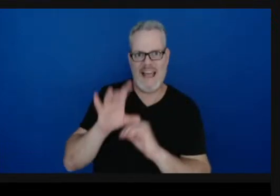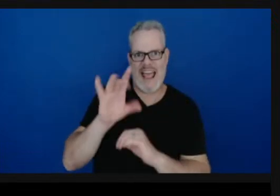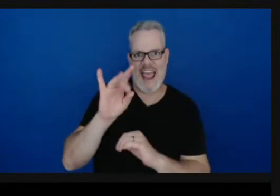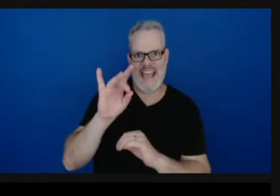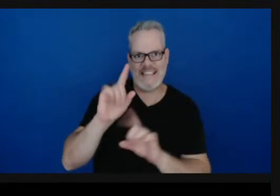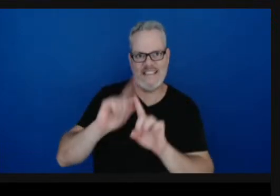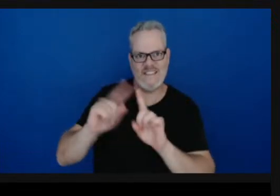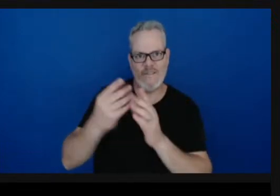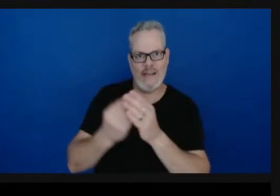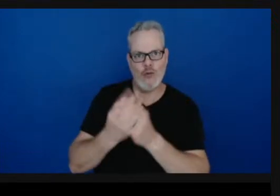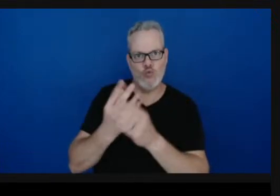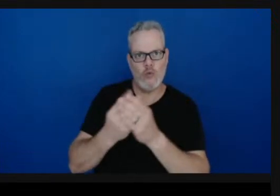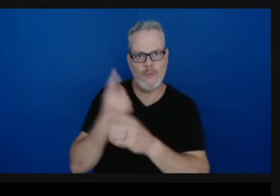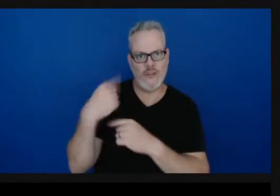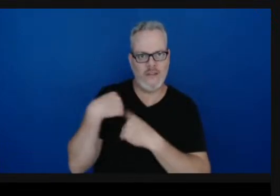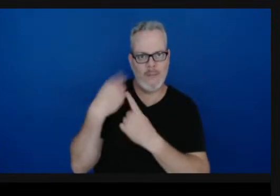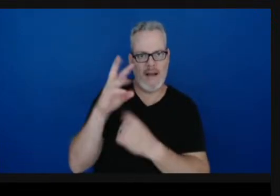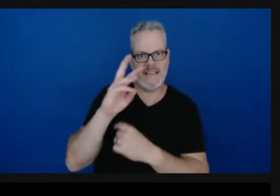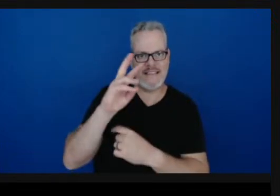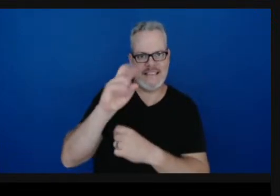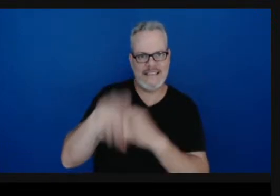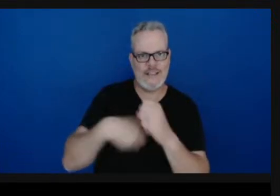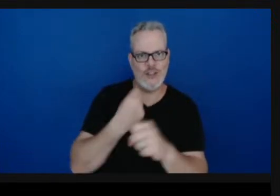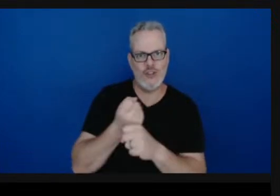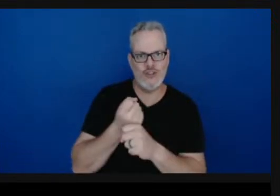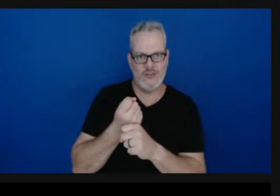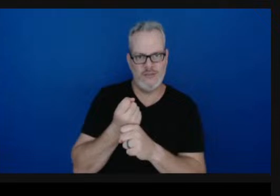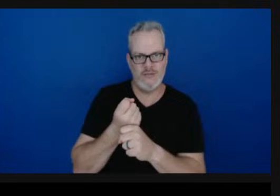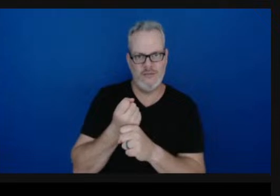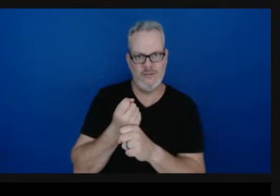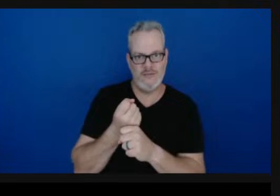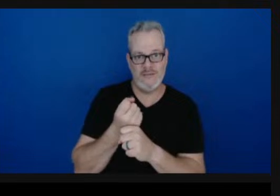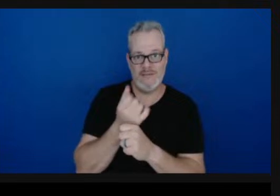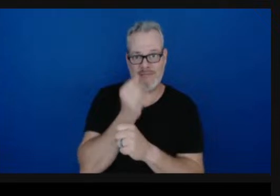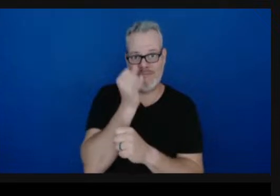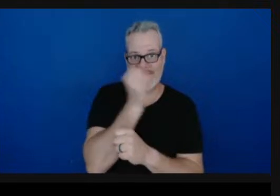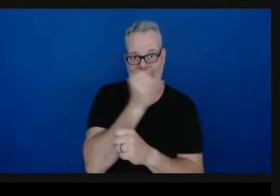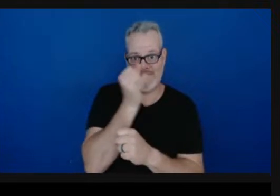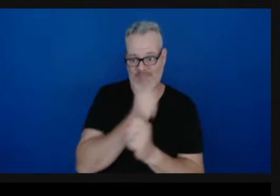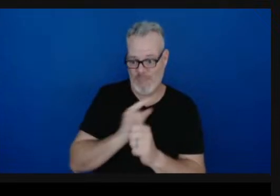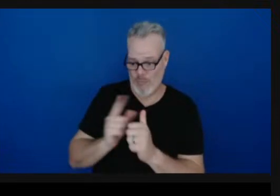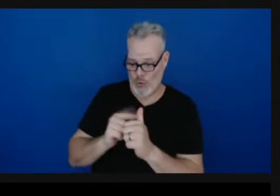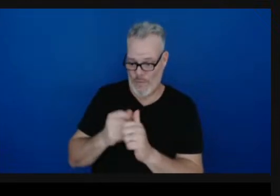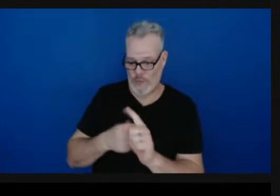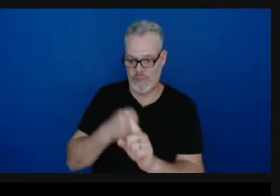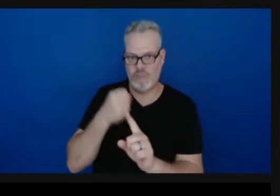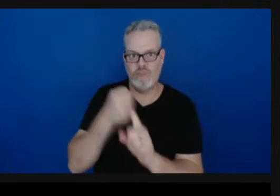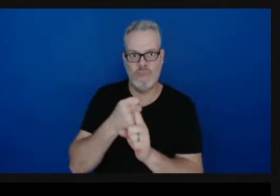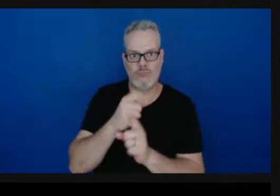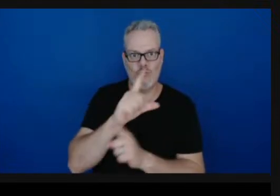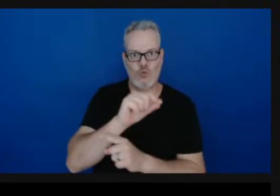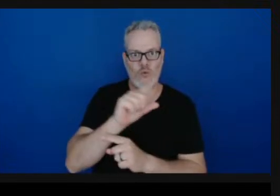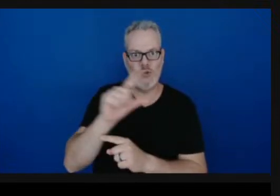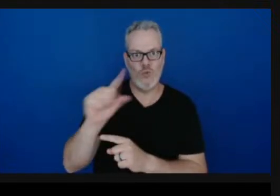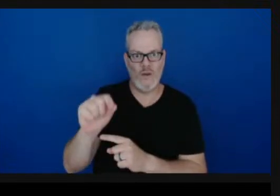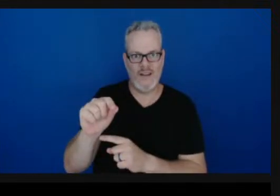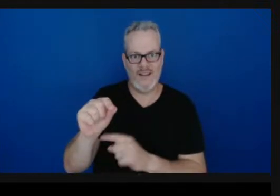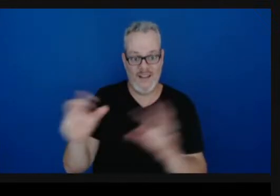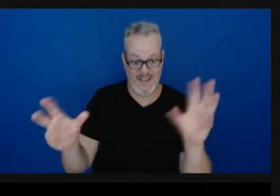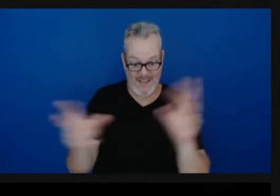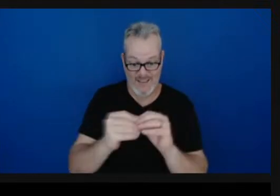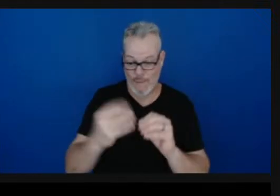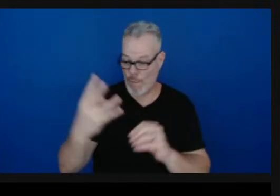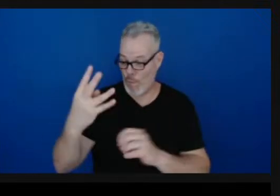already, right? It's been 6 years. And really, the first one came in 2020, right? So there were 2 years without it. We've had 8 eruptions in 4